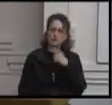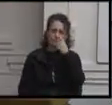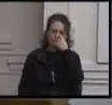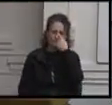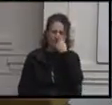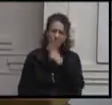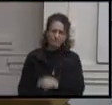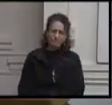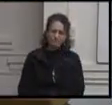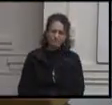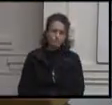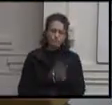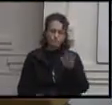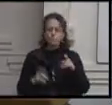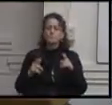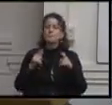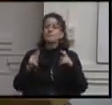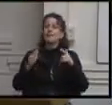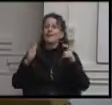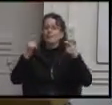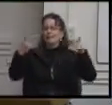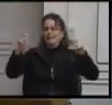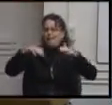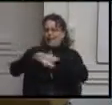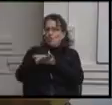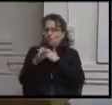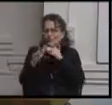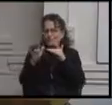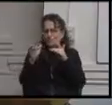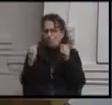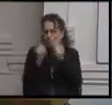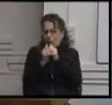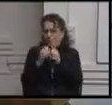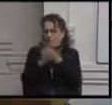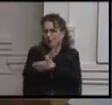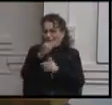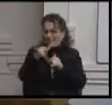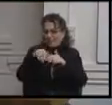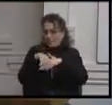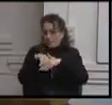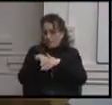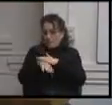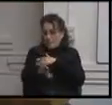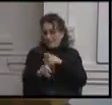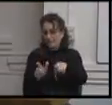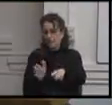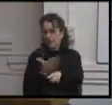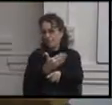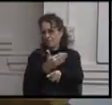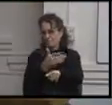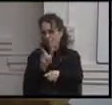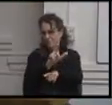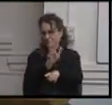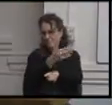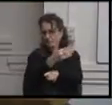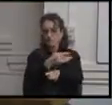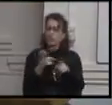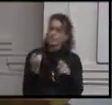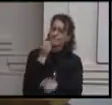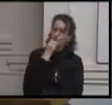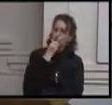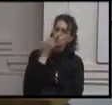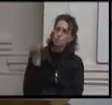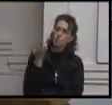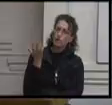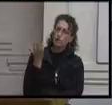describe. It's in the. If you go in the main entrance to the Brooks House, it's the first unit on the left. Oh, okay. And what kind of food are you going to be serving?